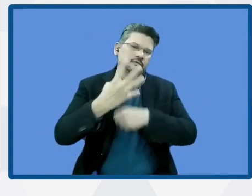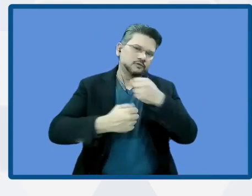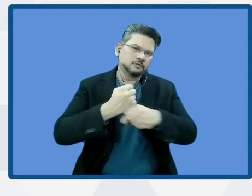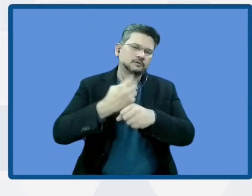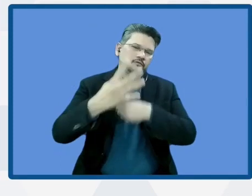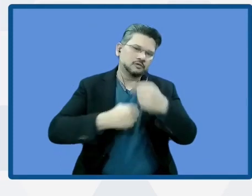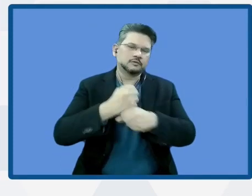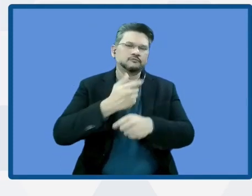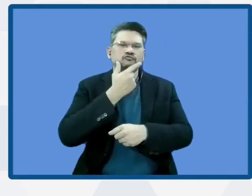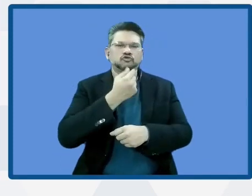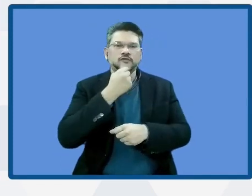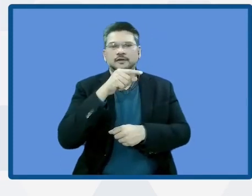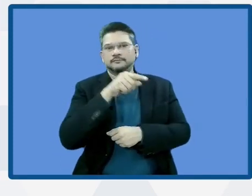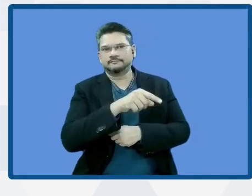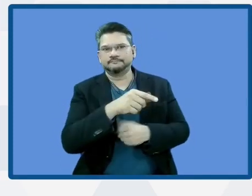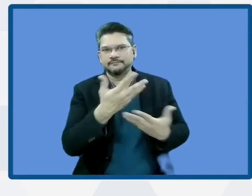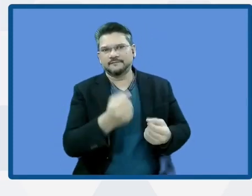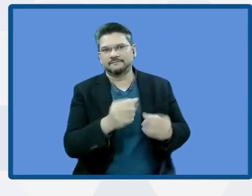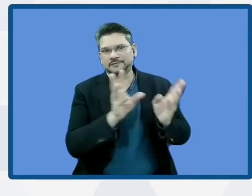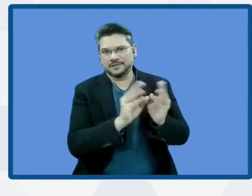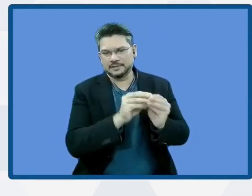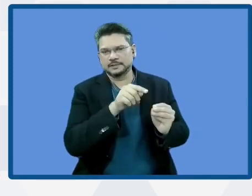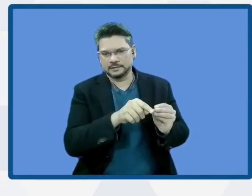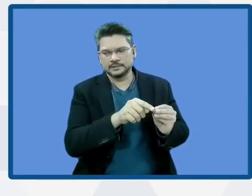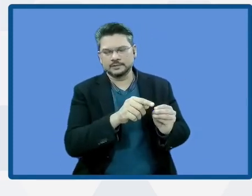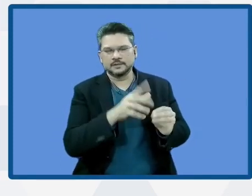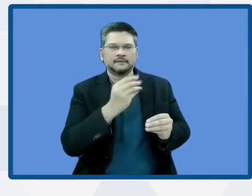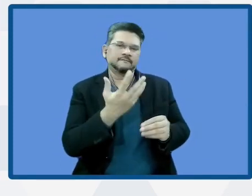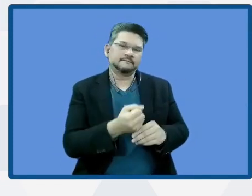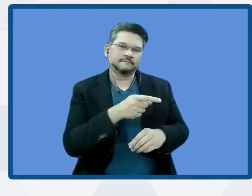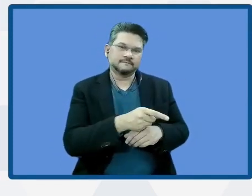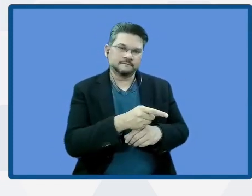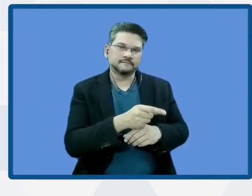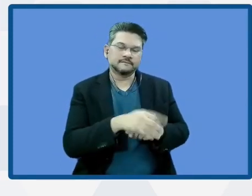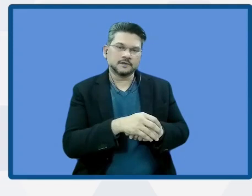The Swiss Agency for Cooperation and COSUR